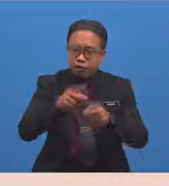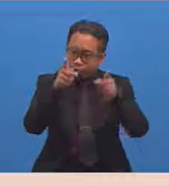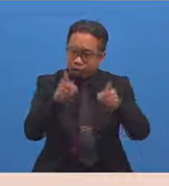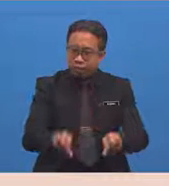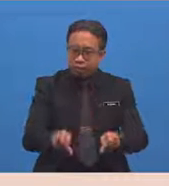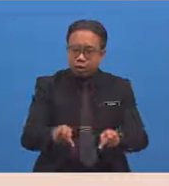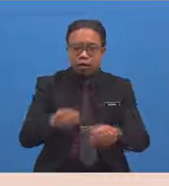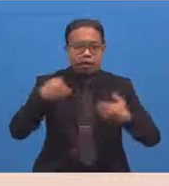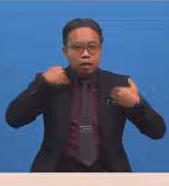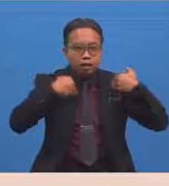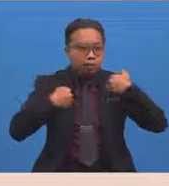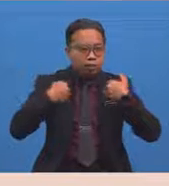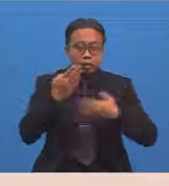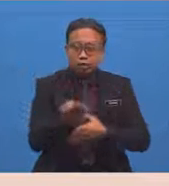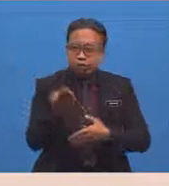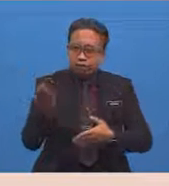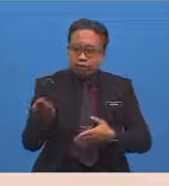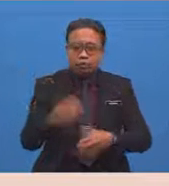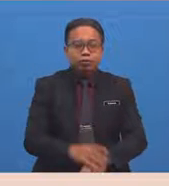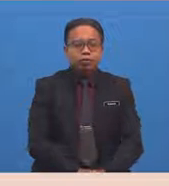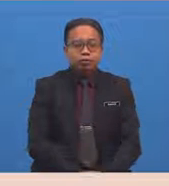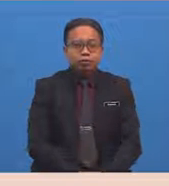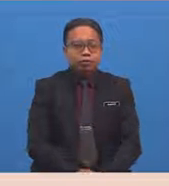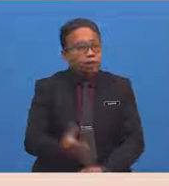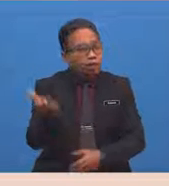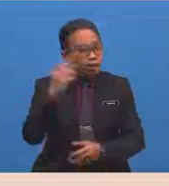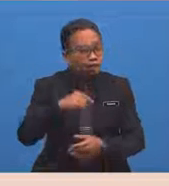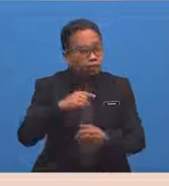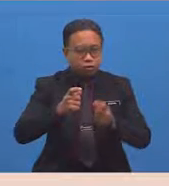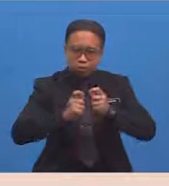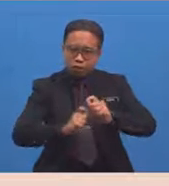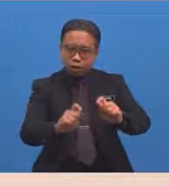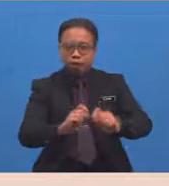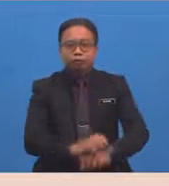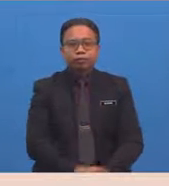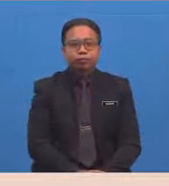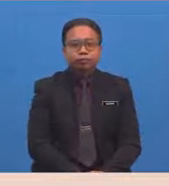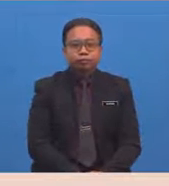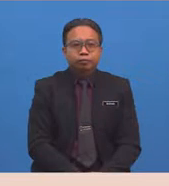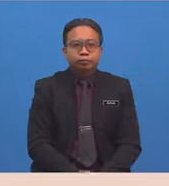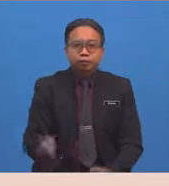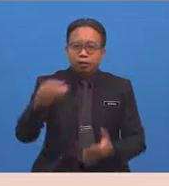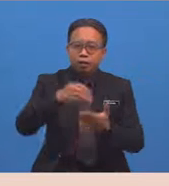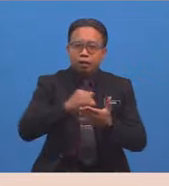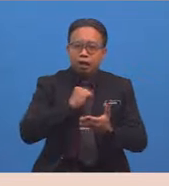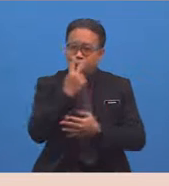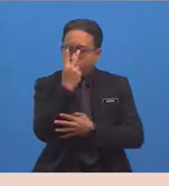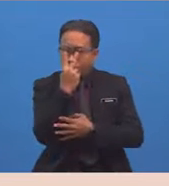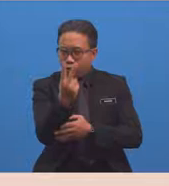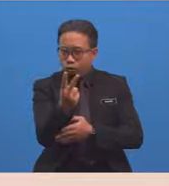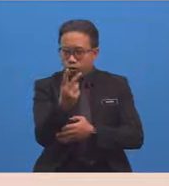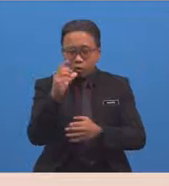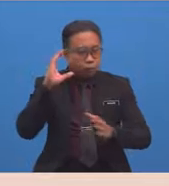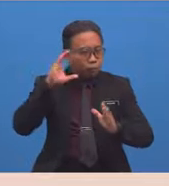places, and of course, things. So, let's give this a try. Again, I want you to look at this